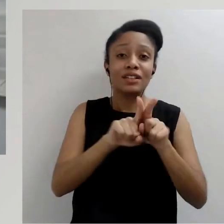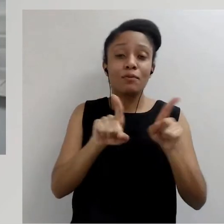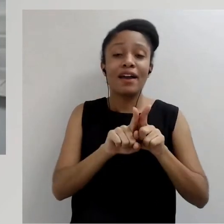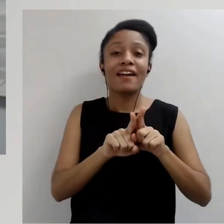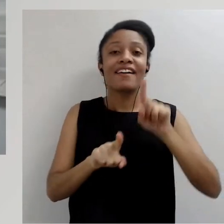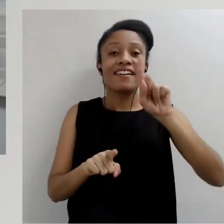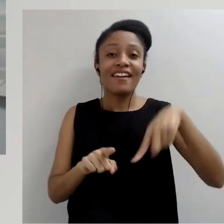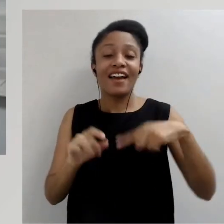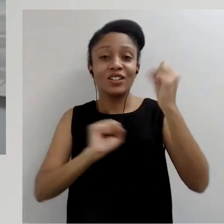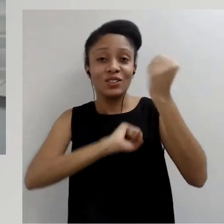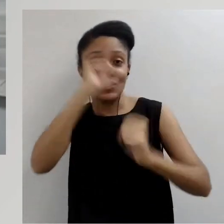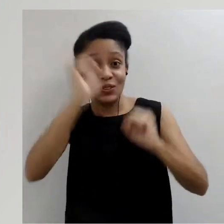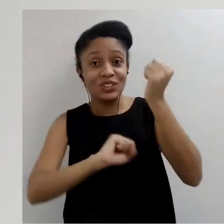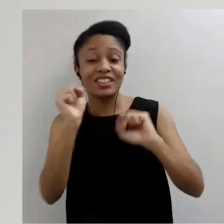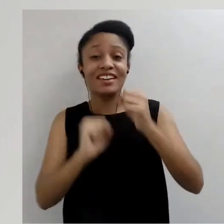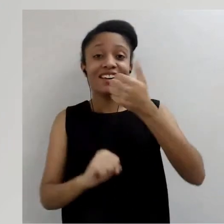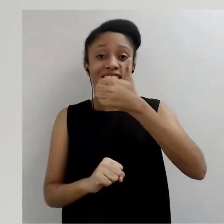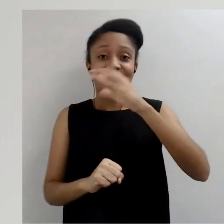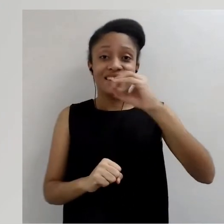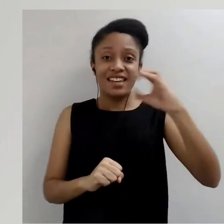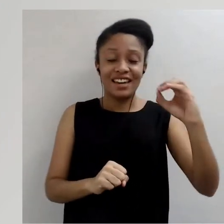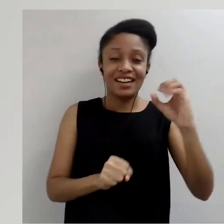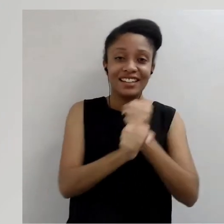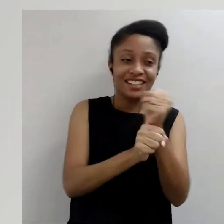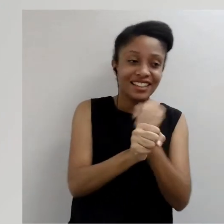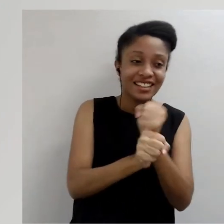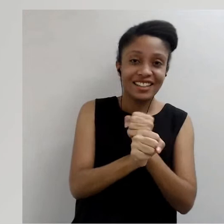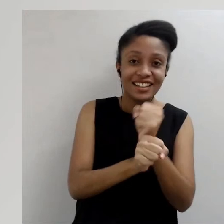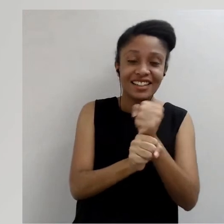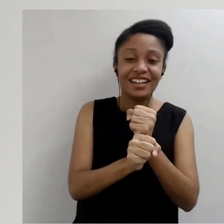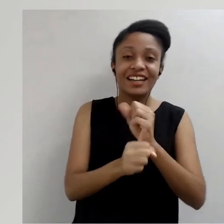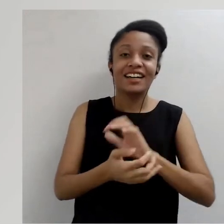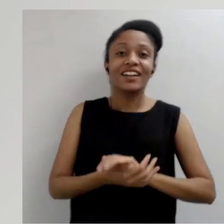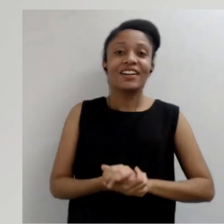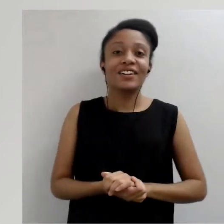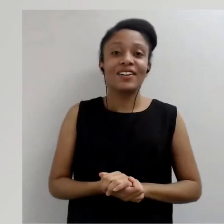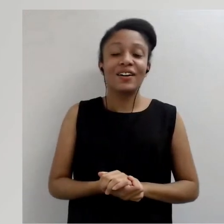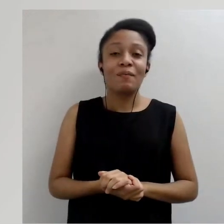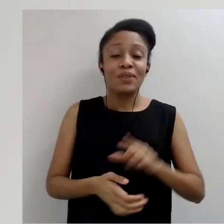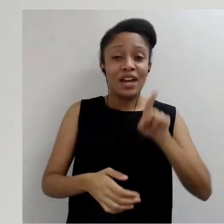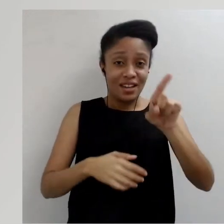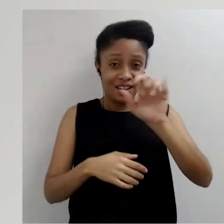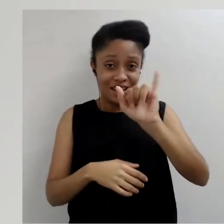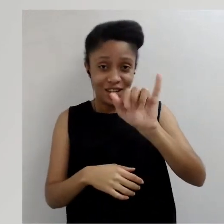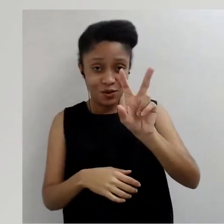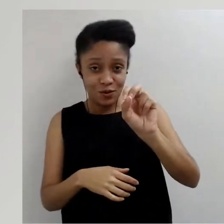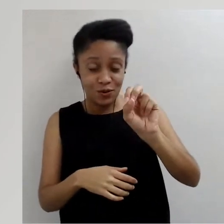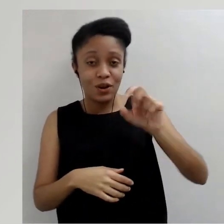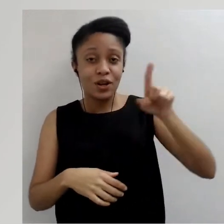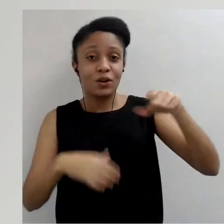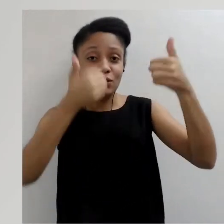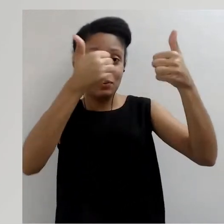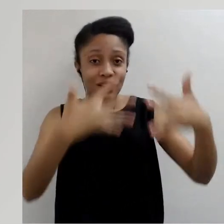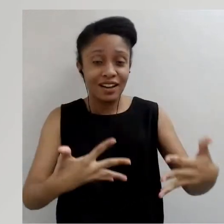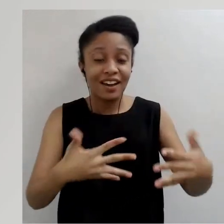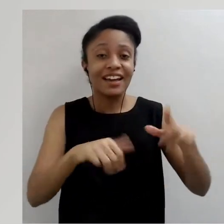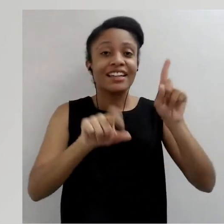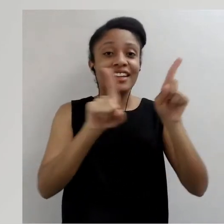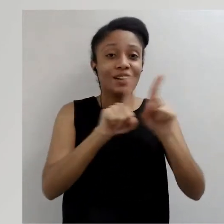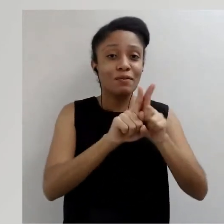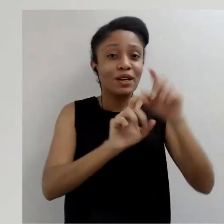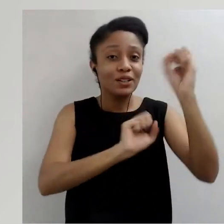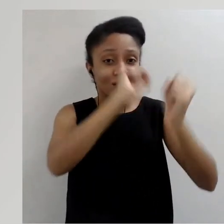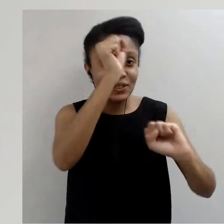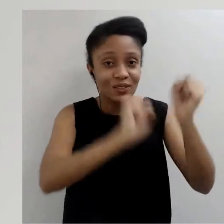industry. I said that Flom, I got the worst part of the printing industry, a digital transformation,